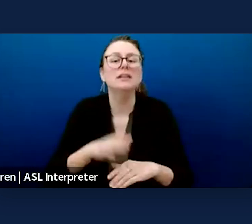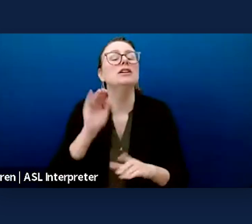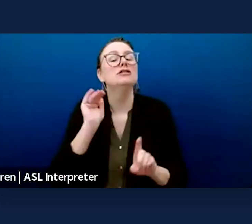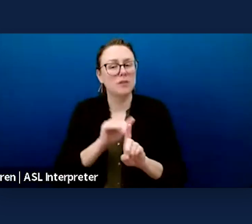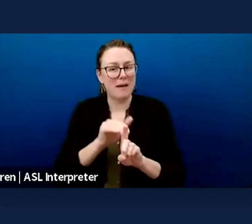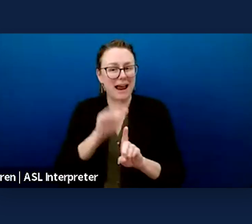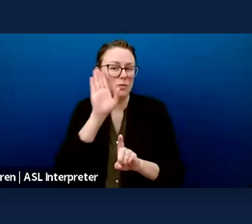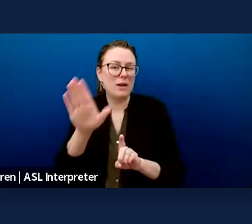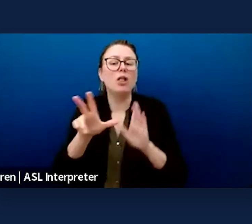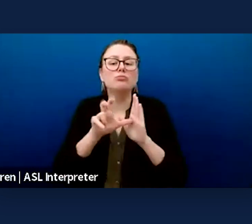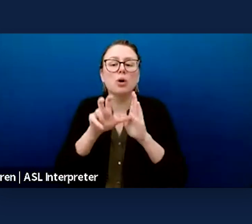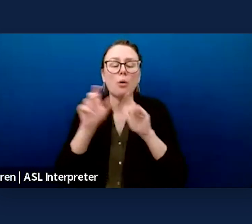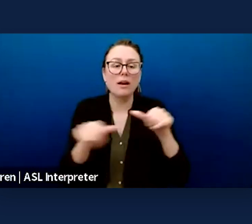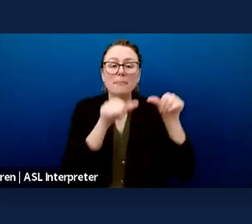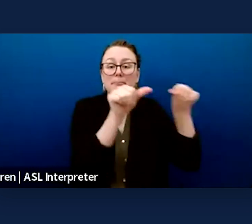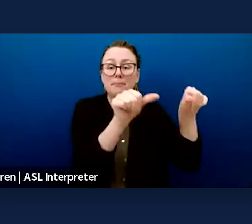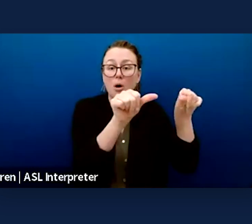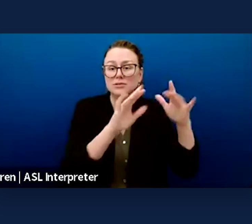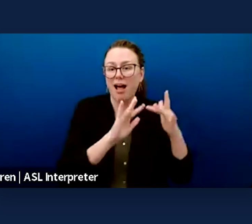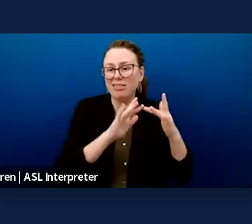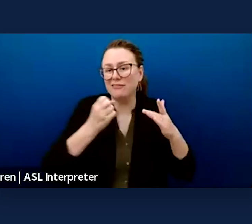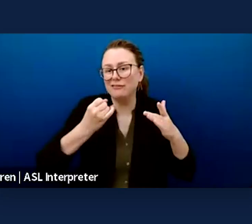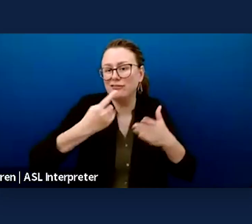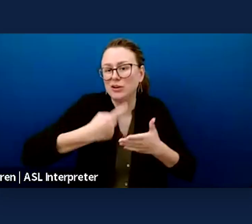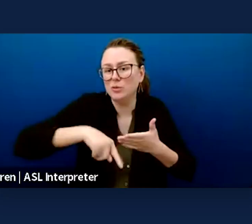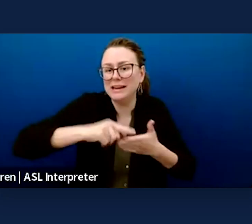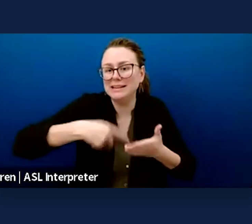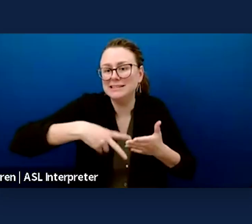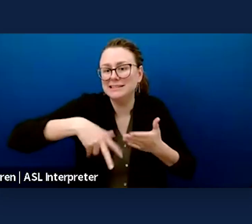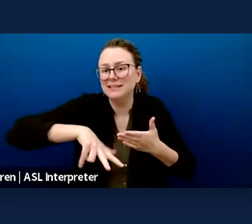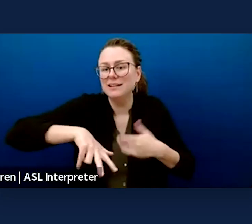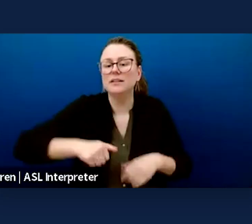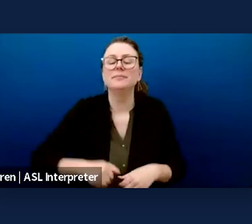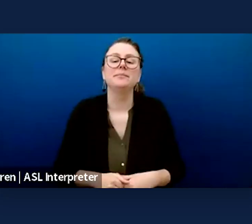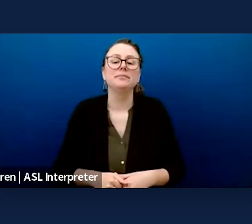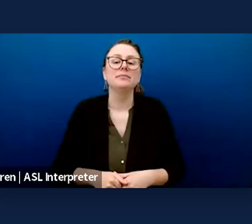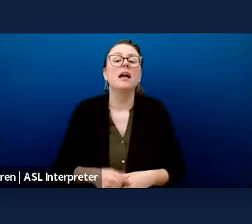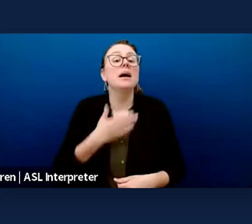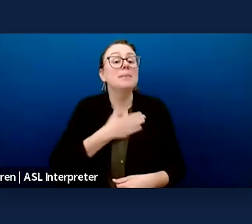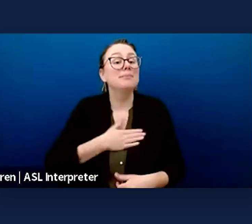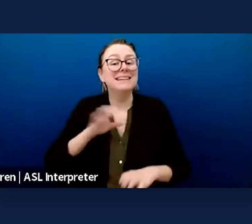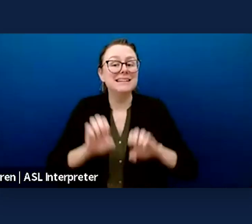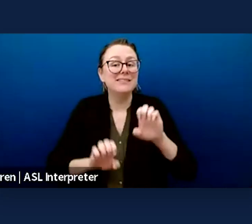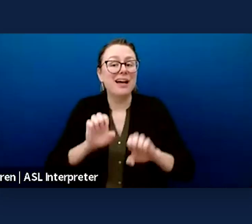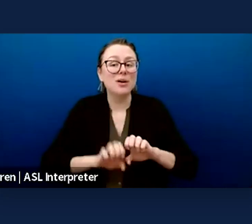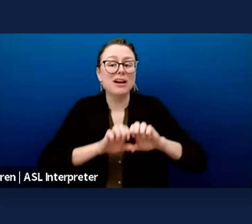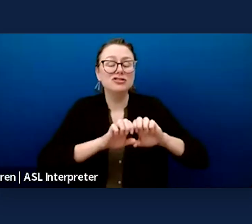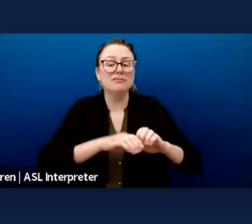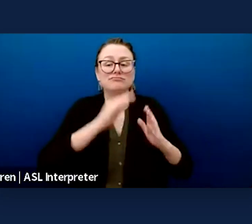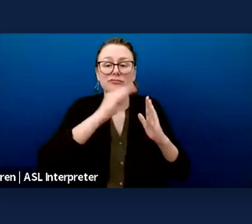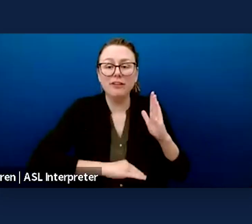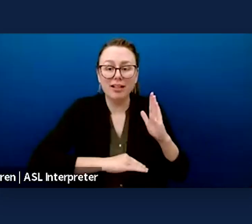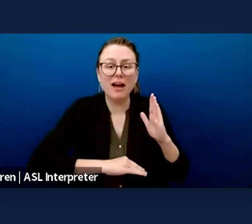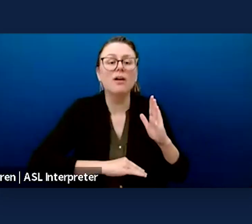this available online in a few weeks. Remind you to complete your evaluations. And